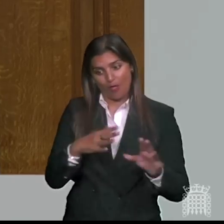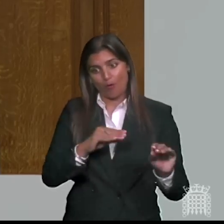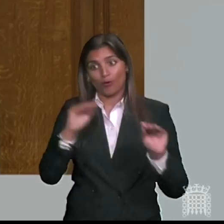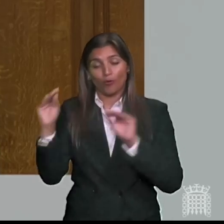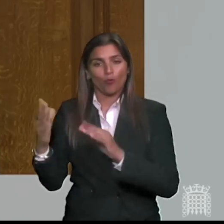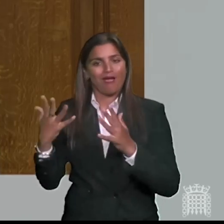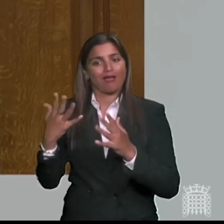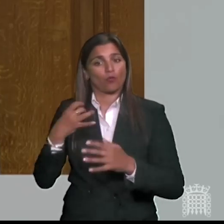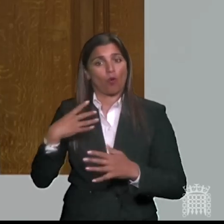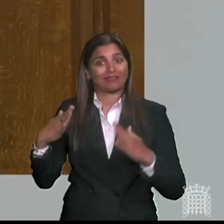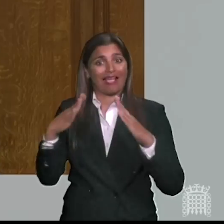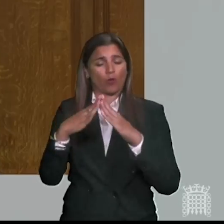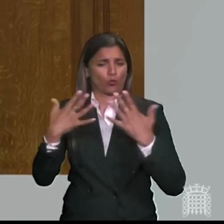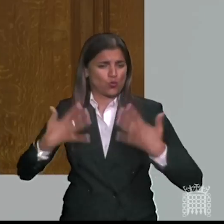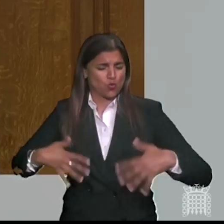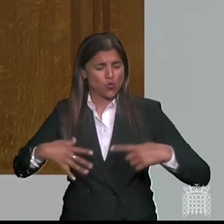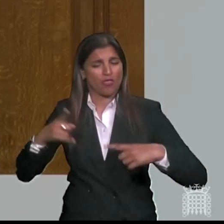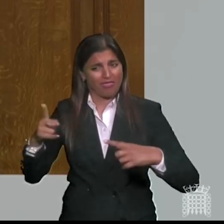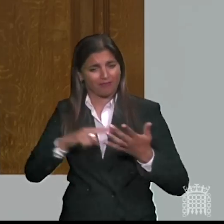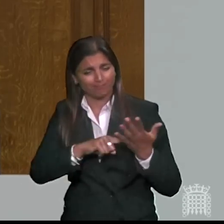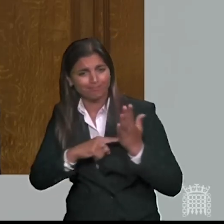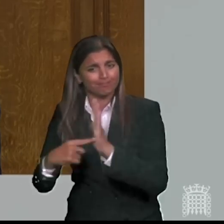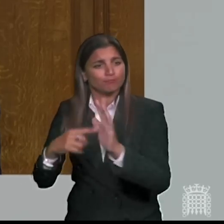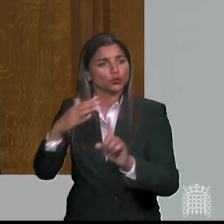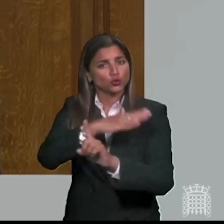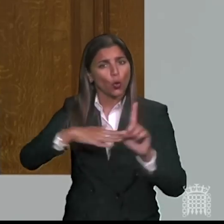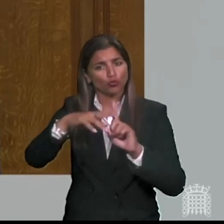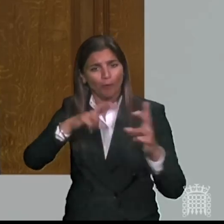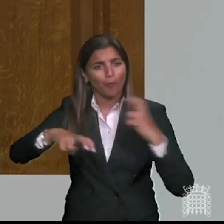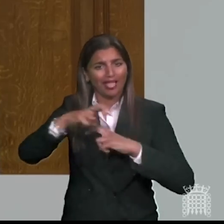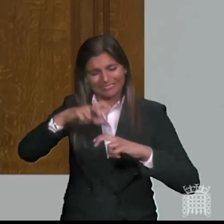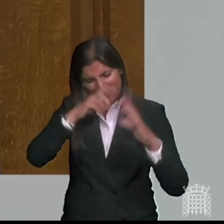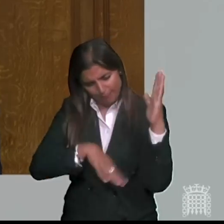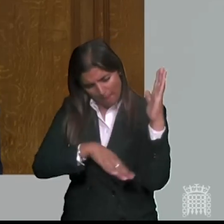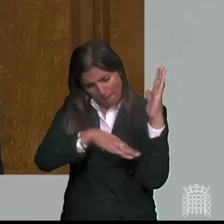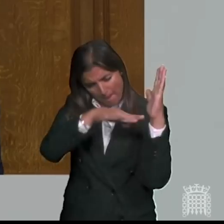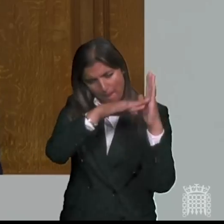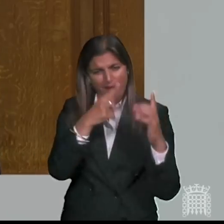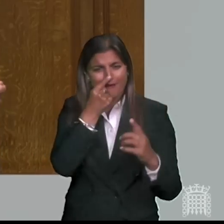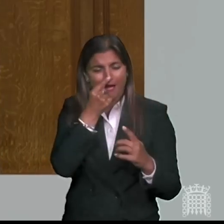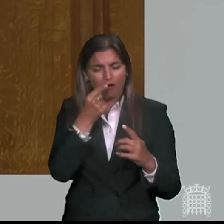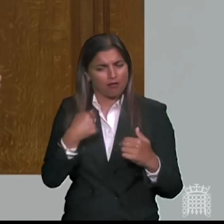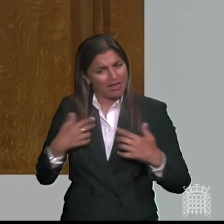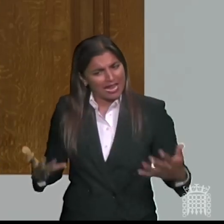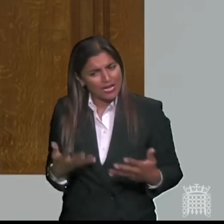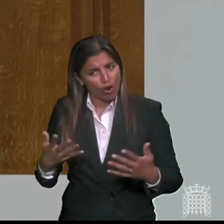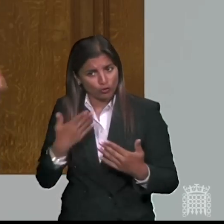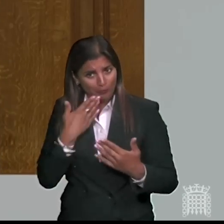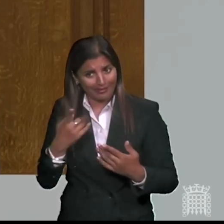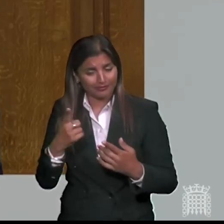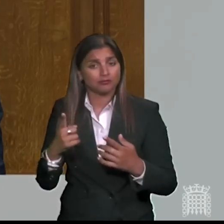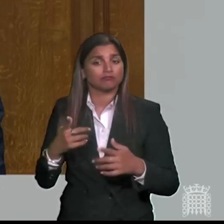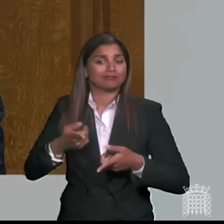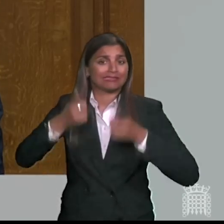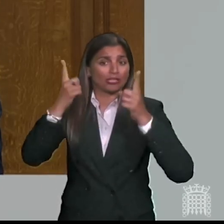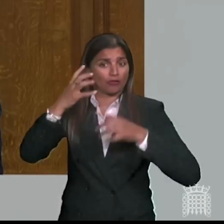social mobility beyond it. That's what she's going to be championing as the new Chancellor. Could I ask him to encourage the Secretary of State for Levelling Up to work with